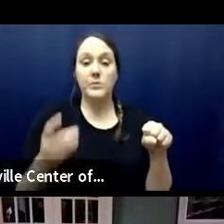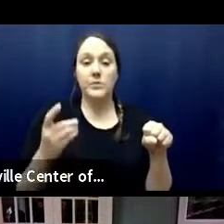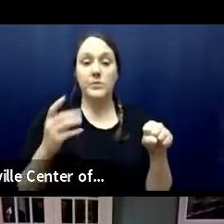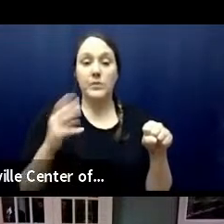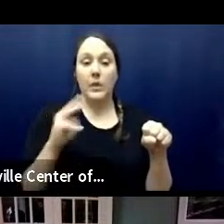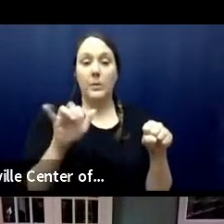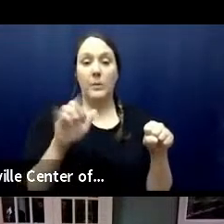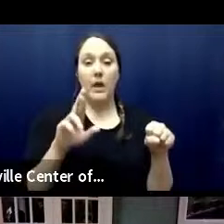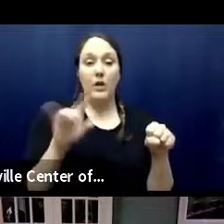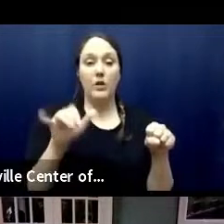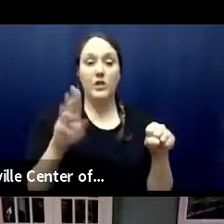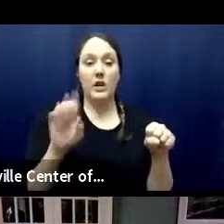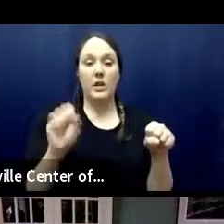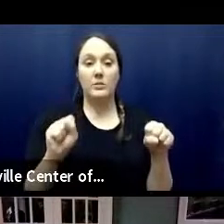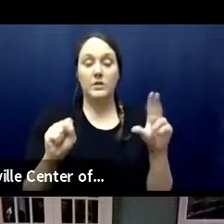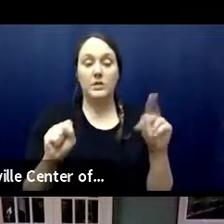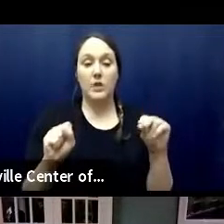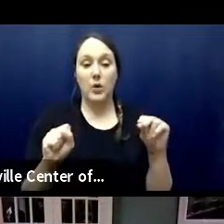Mayor Jacobs, No.